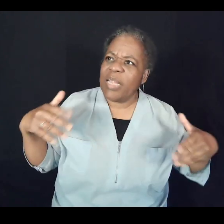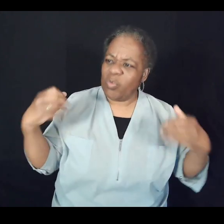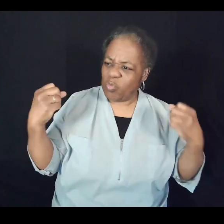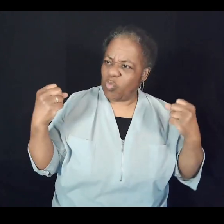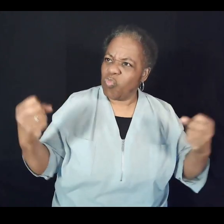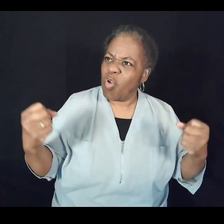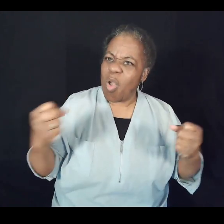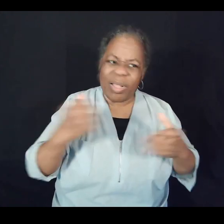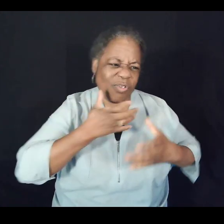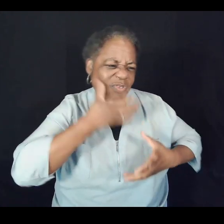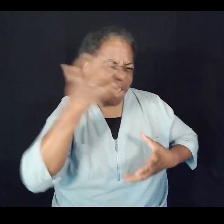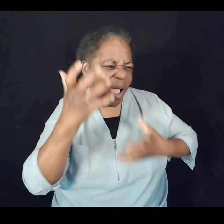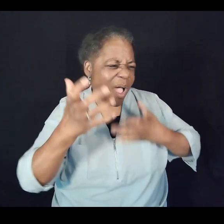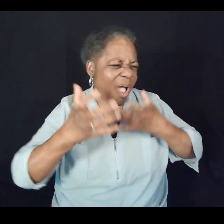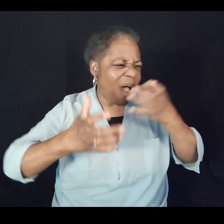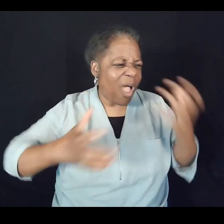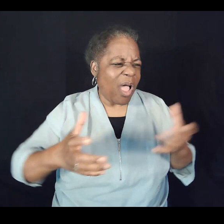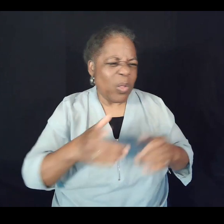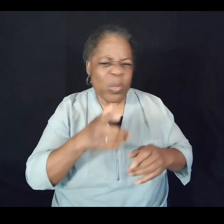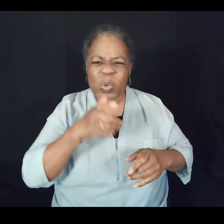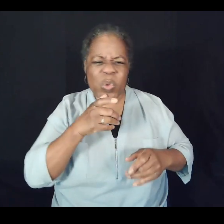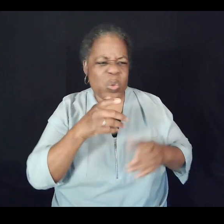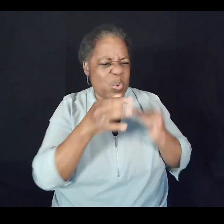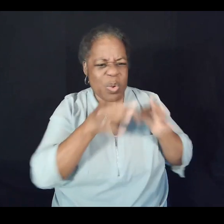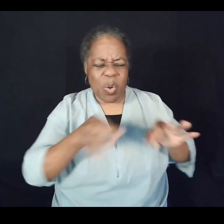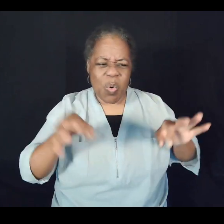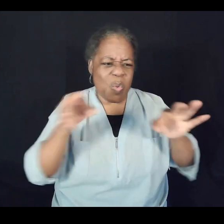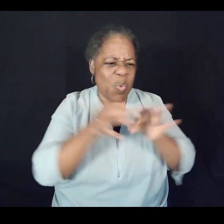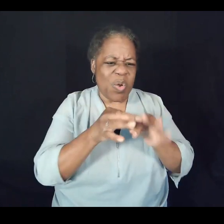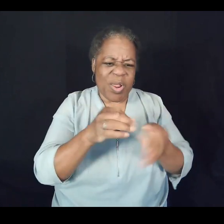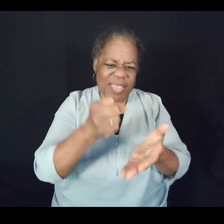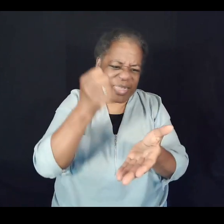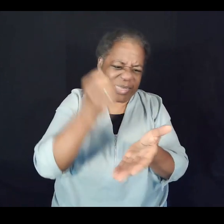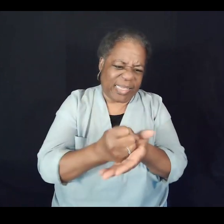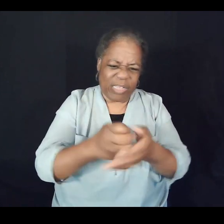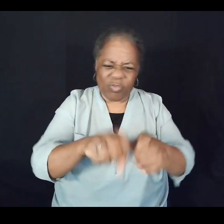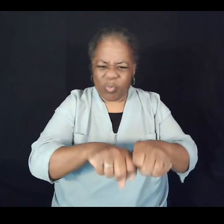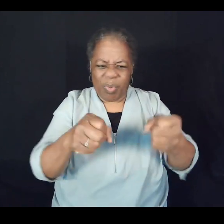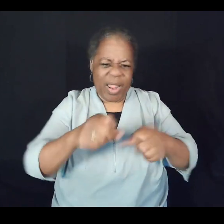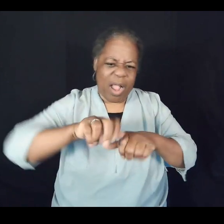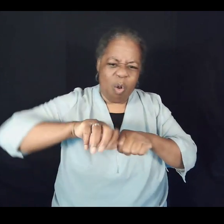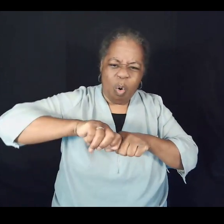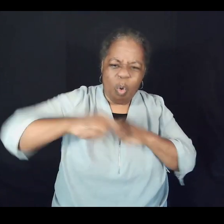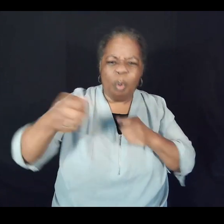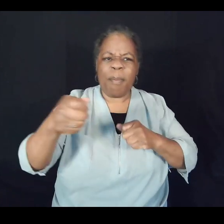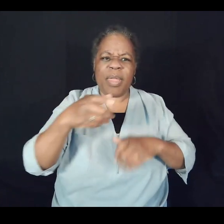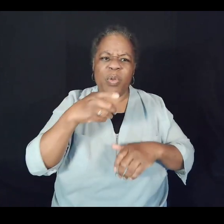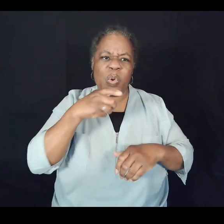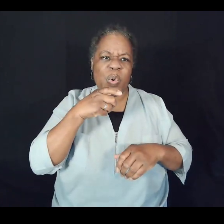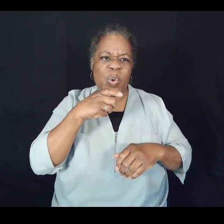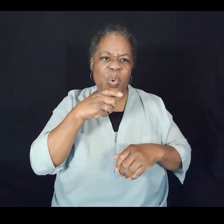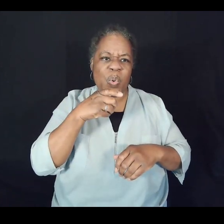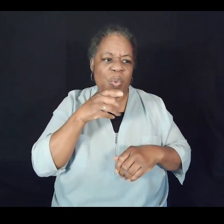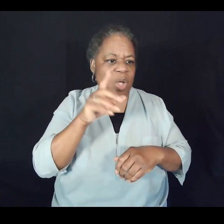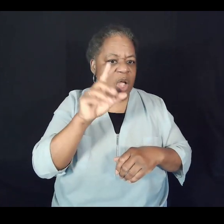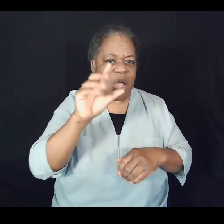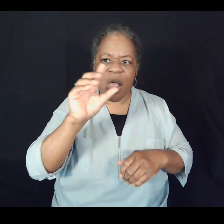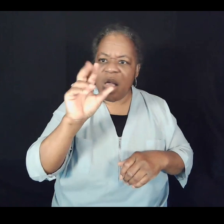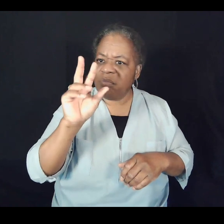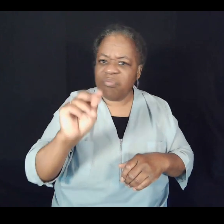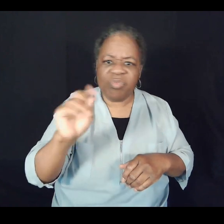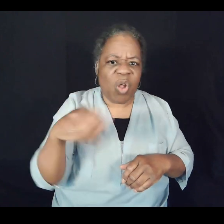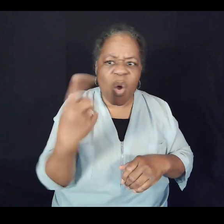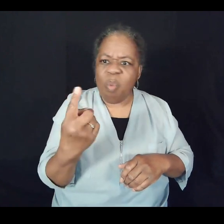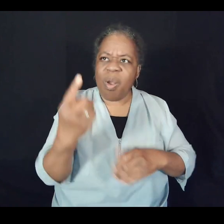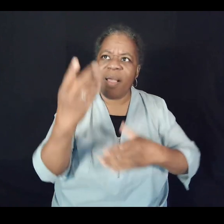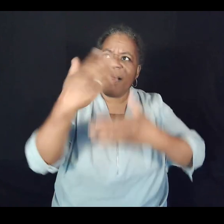voice, "Who is worthy to break the seals on this scroll and open it?" But no one in heaven or on earth or